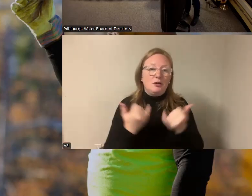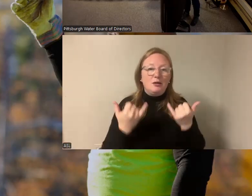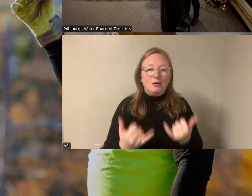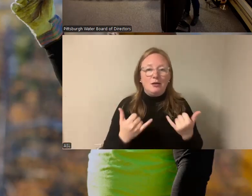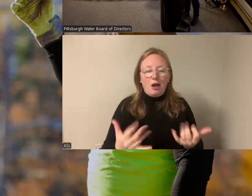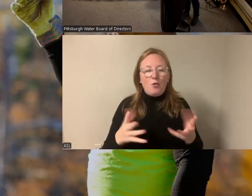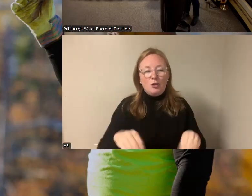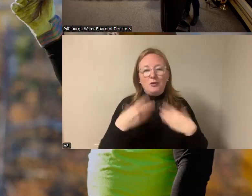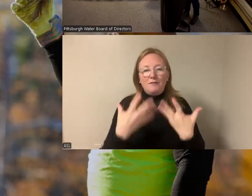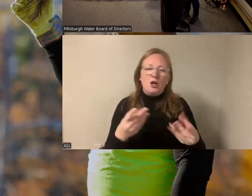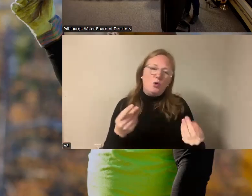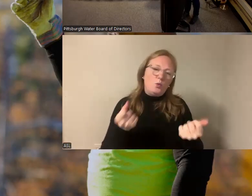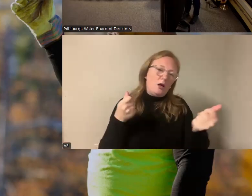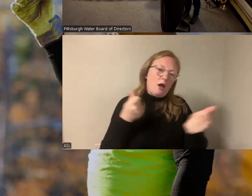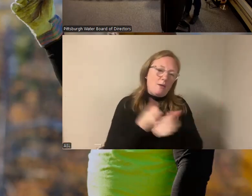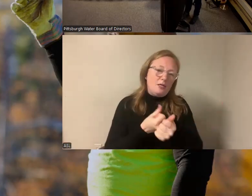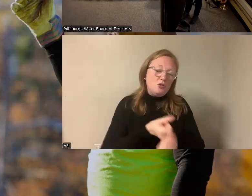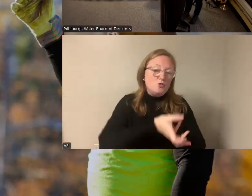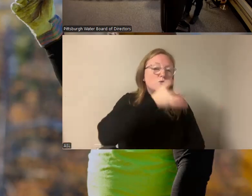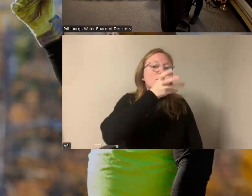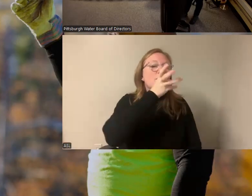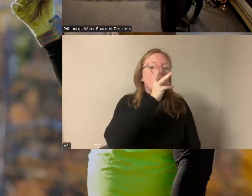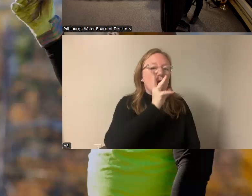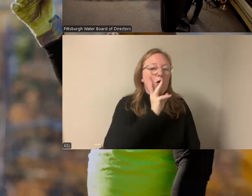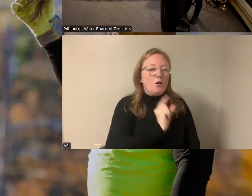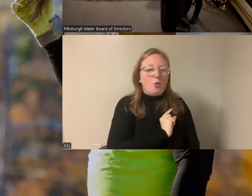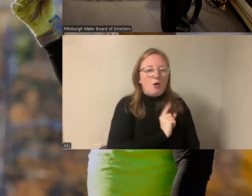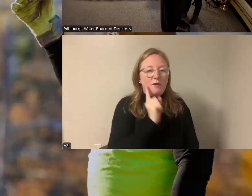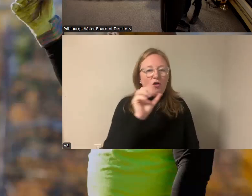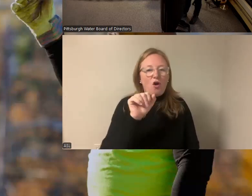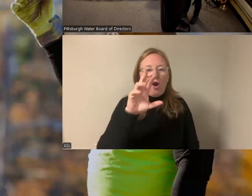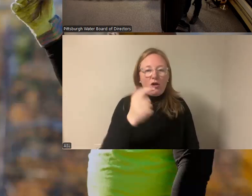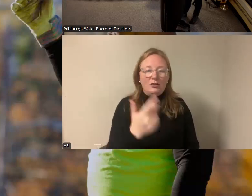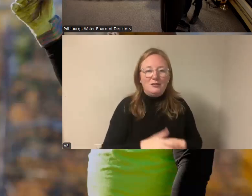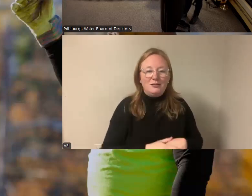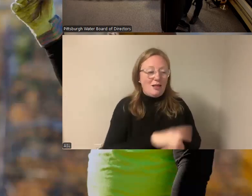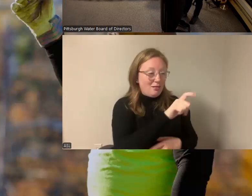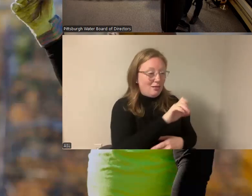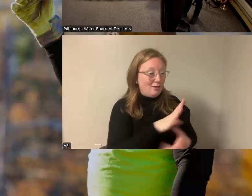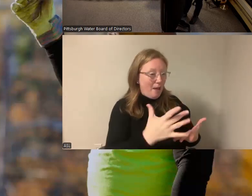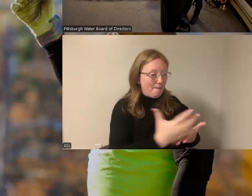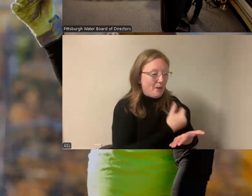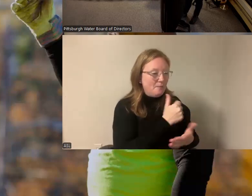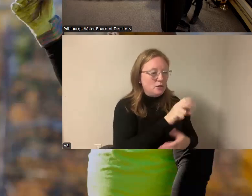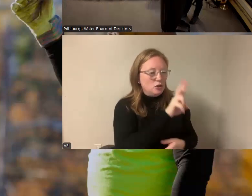just provide a quick update on our drinking water quality for August. Our laboratory collected